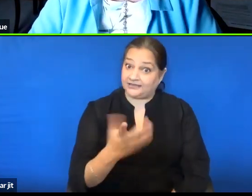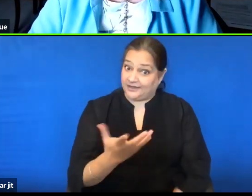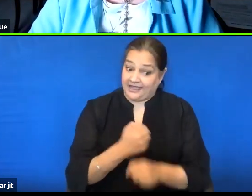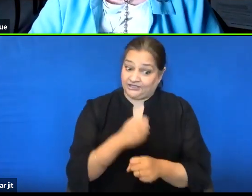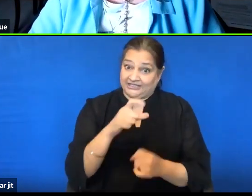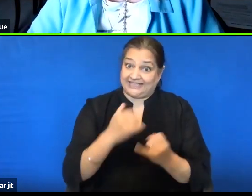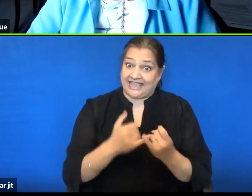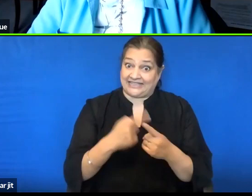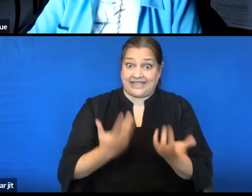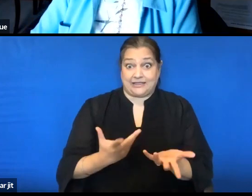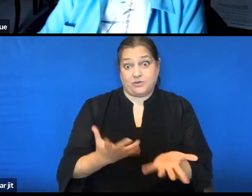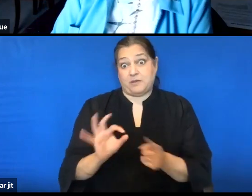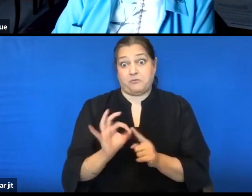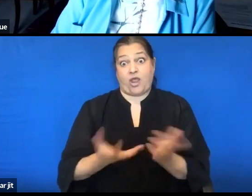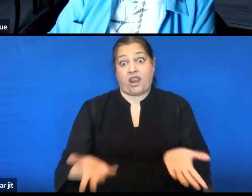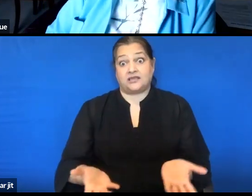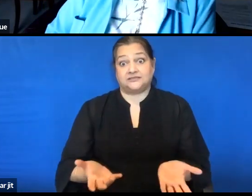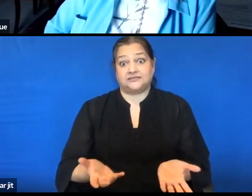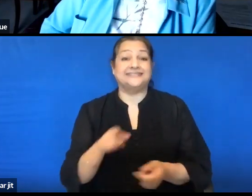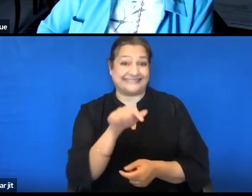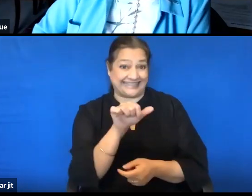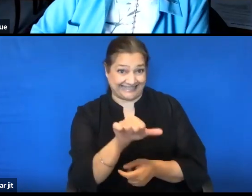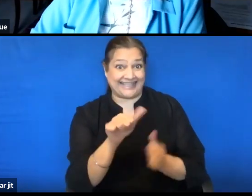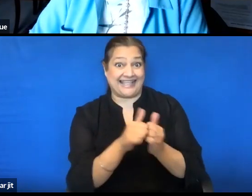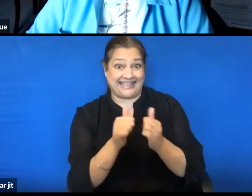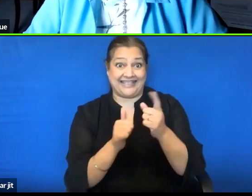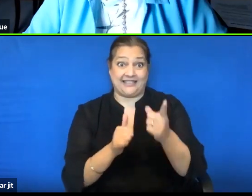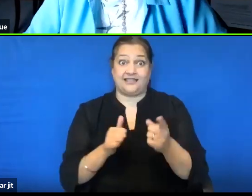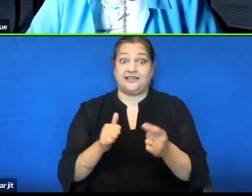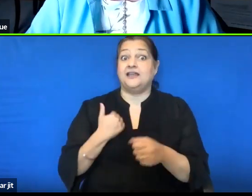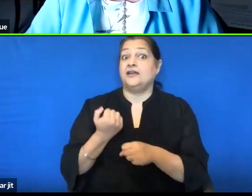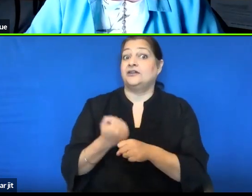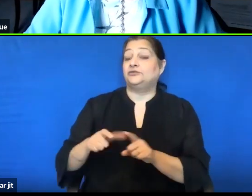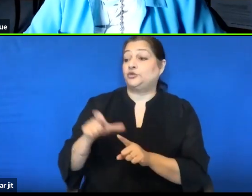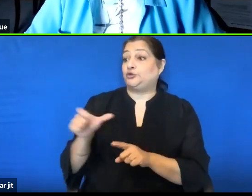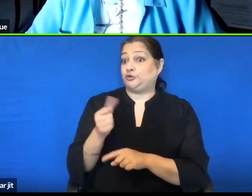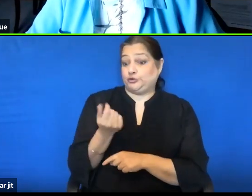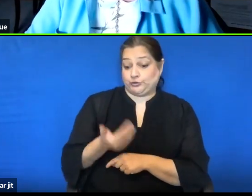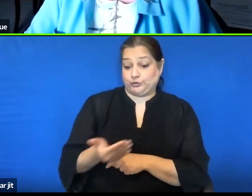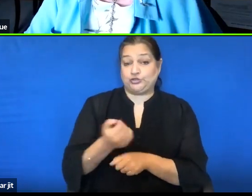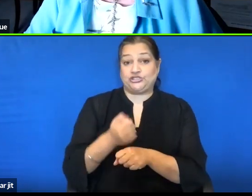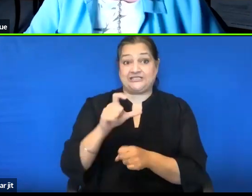fairly pointless, aren't well, they? Well, indeed. And my granddaughter should have been doing her GCSEs any minute now, and two